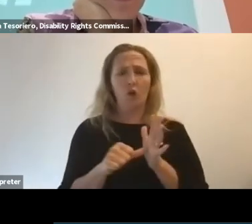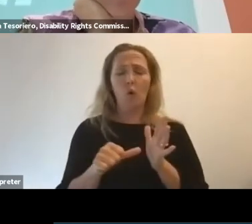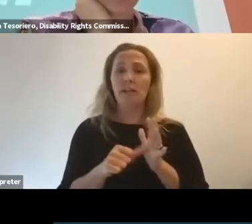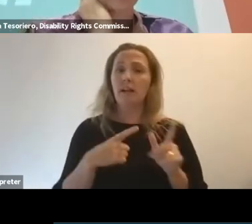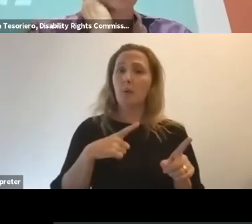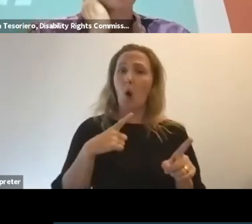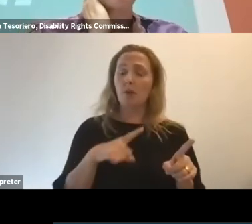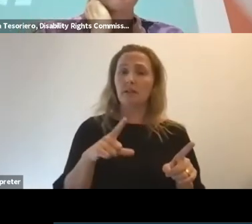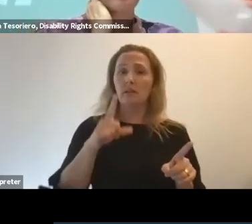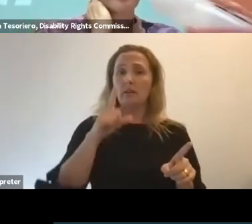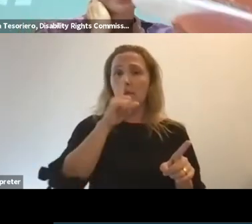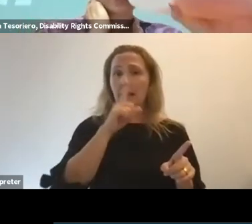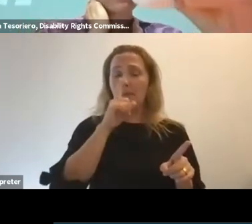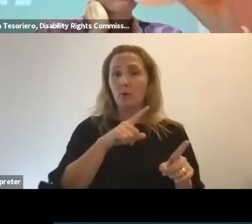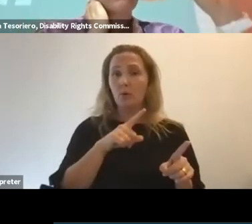are